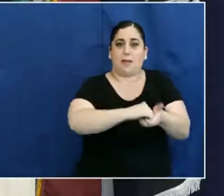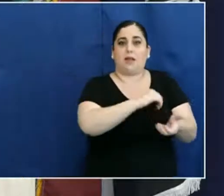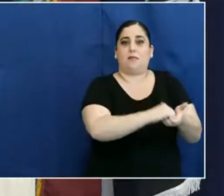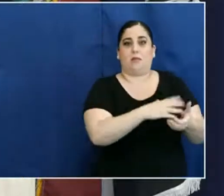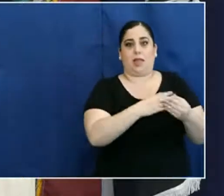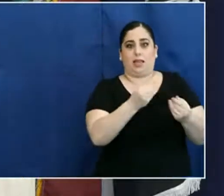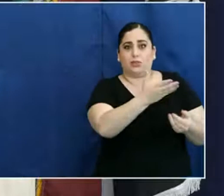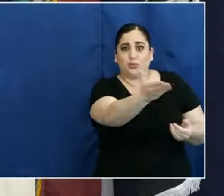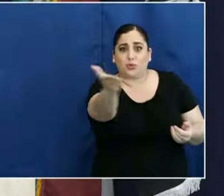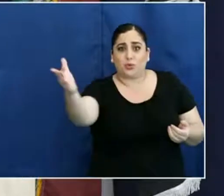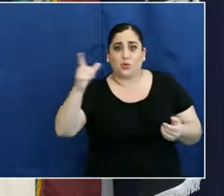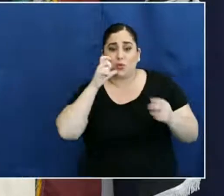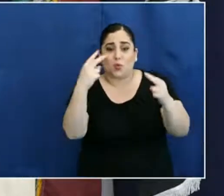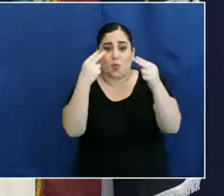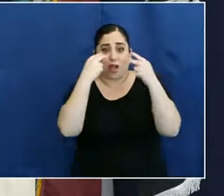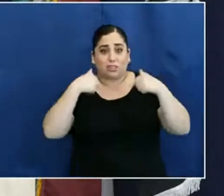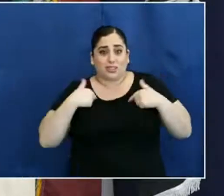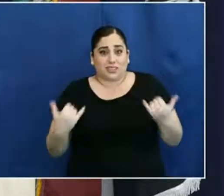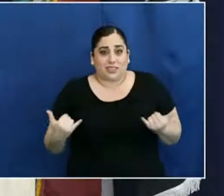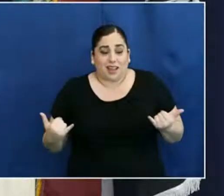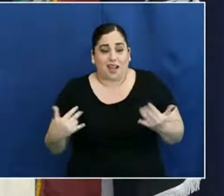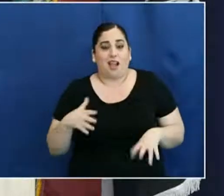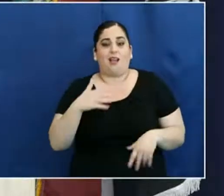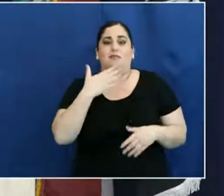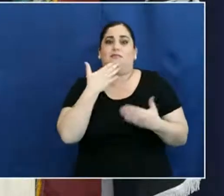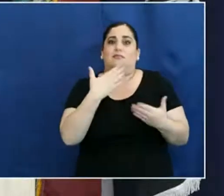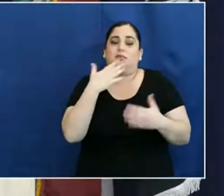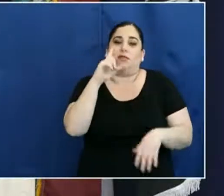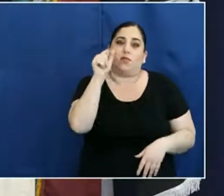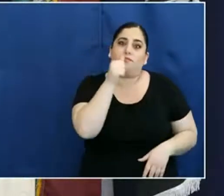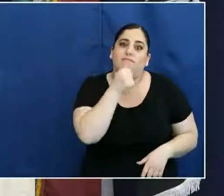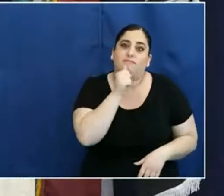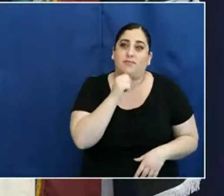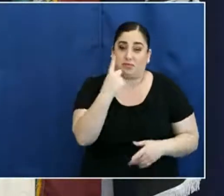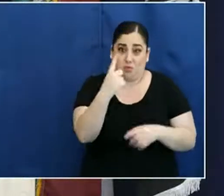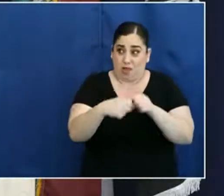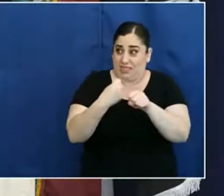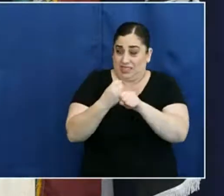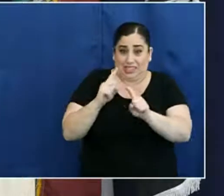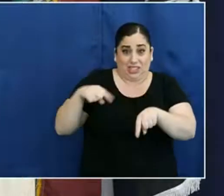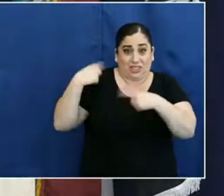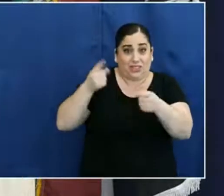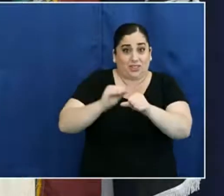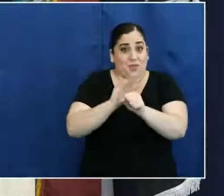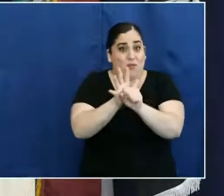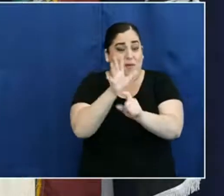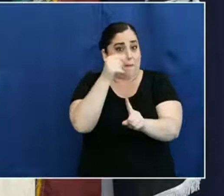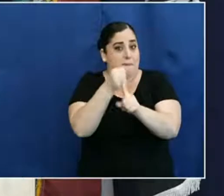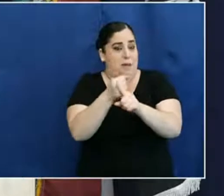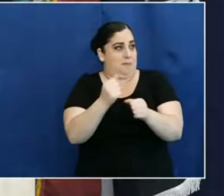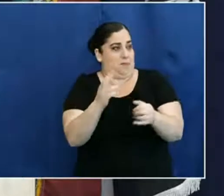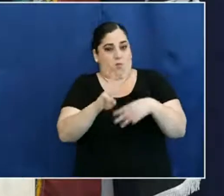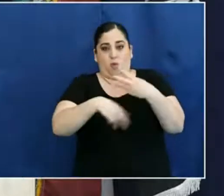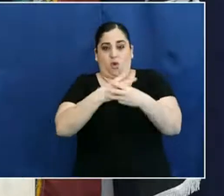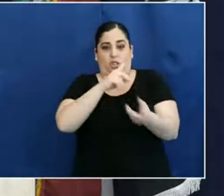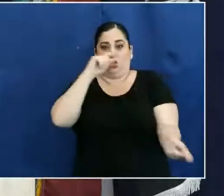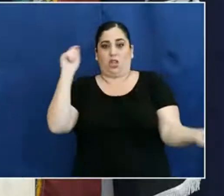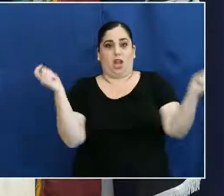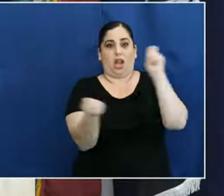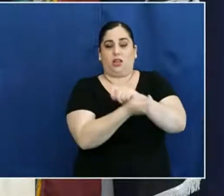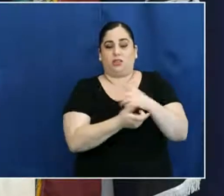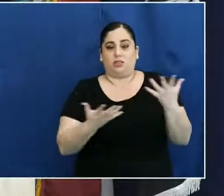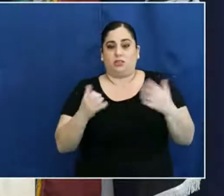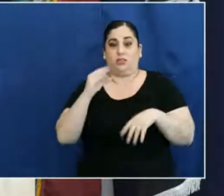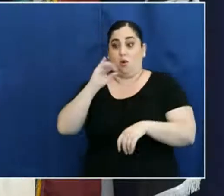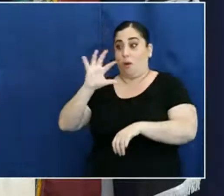It's been a long year, and then you throw into that the difficulty in getting appointments because they're so limited, some of the challenges we